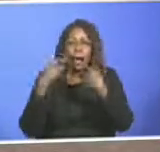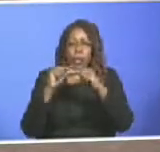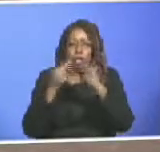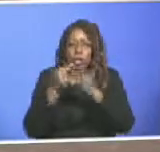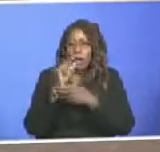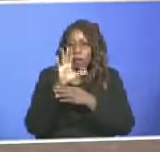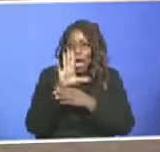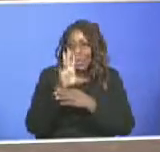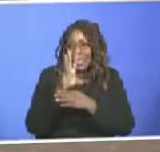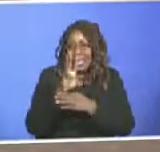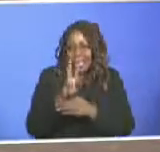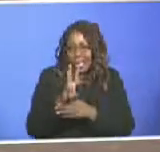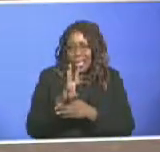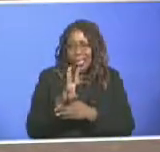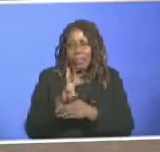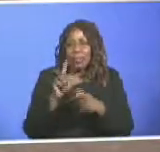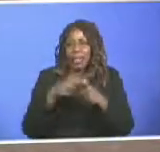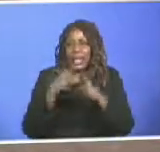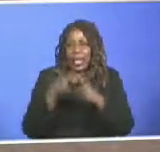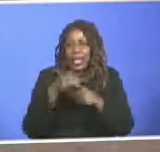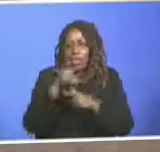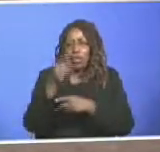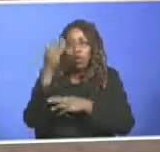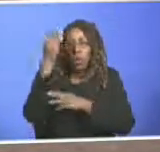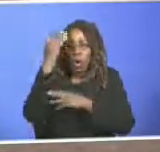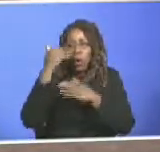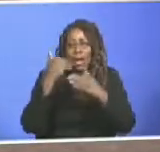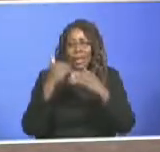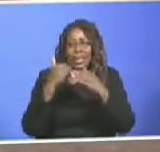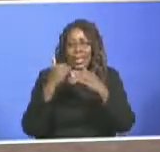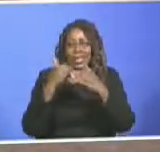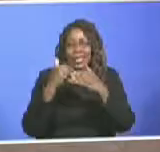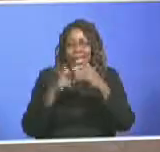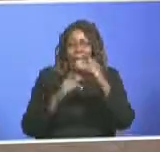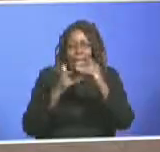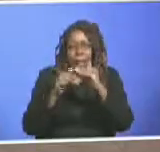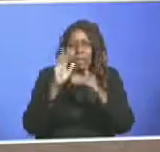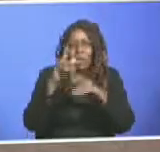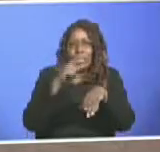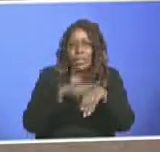group of 5 to sit. And then, you know, limit your time because